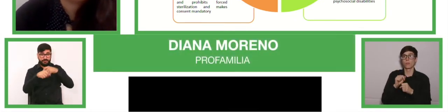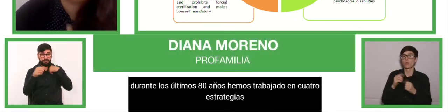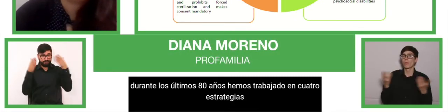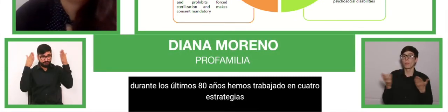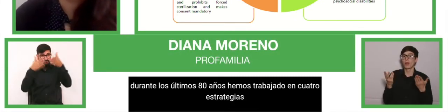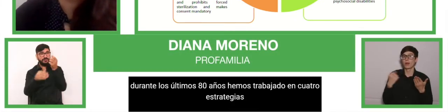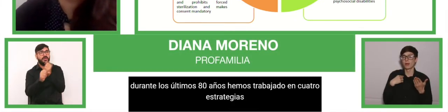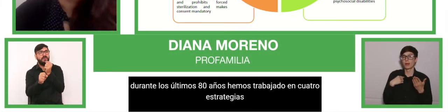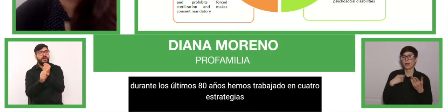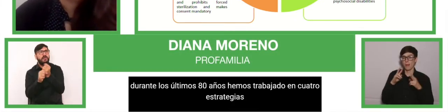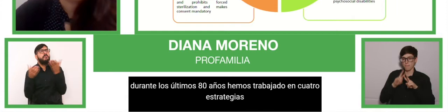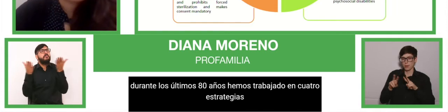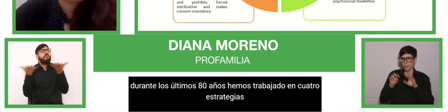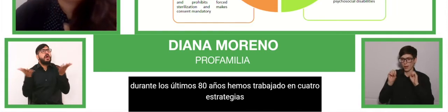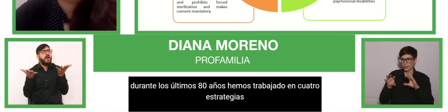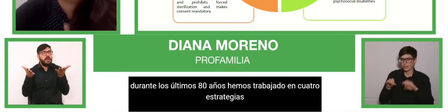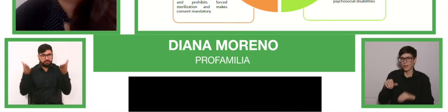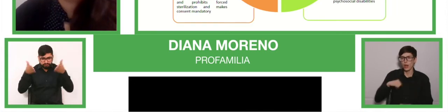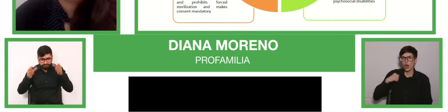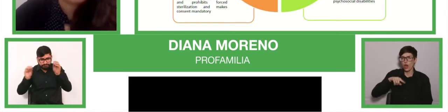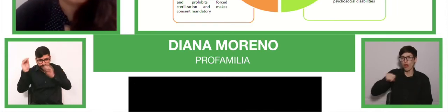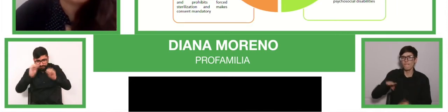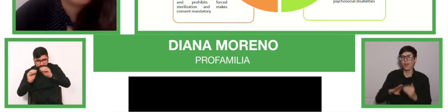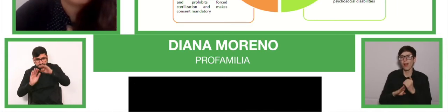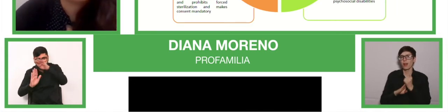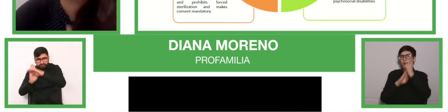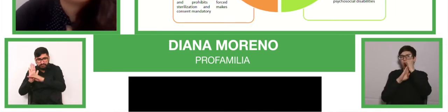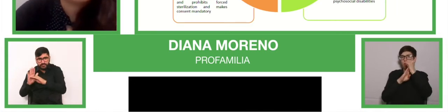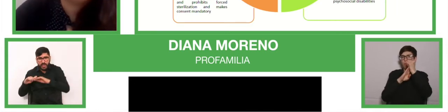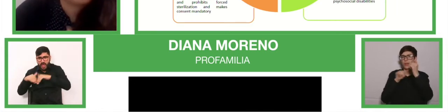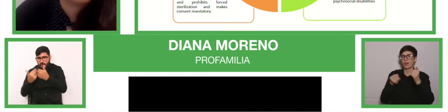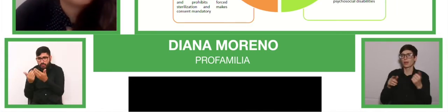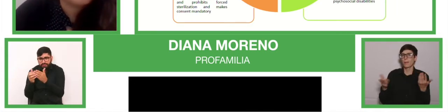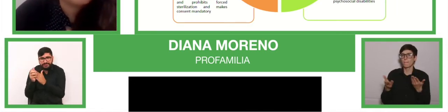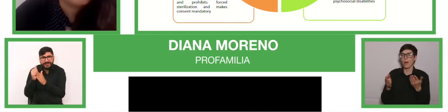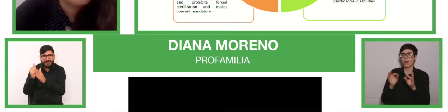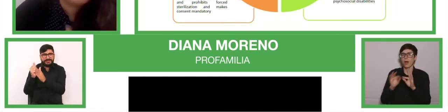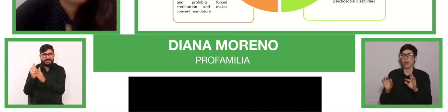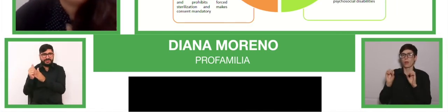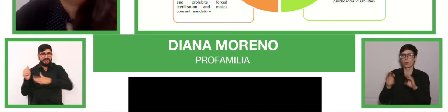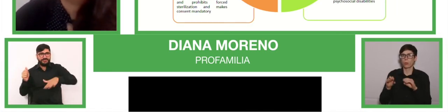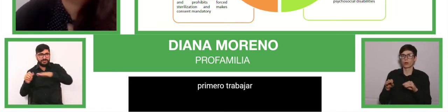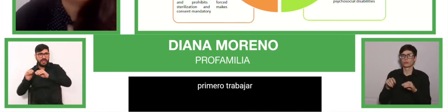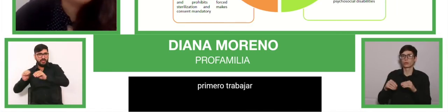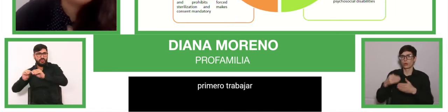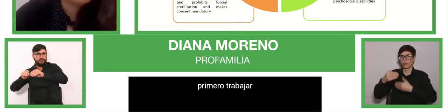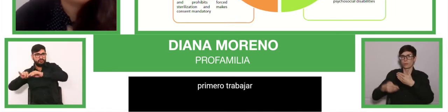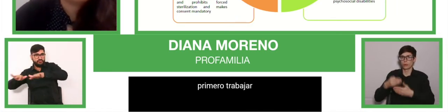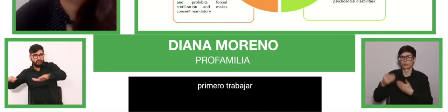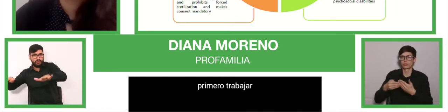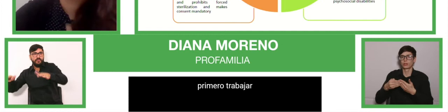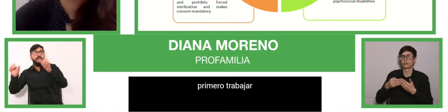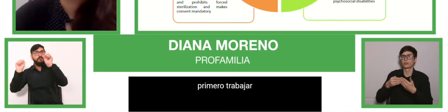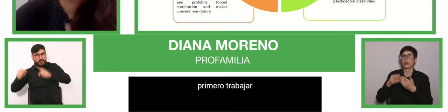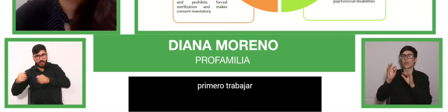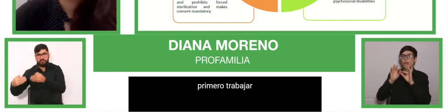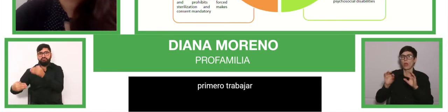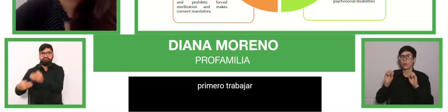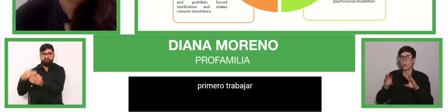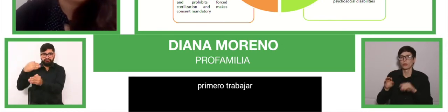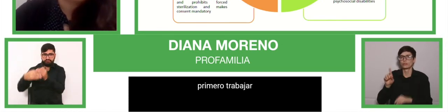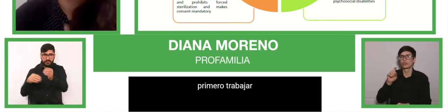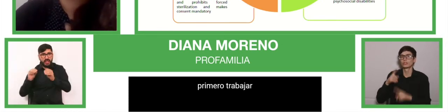through caring, comprehensive sexual education training processes with inclusive education for